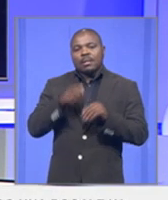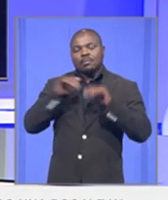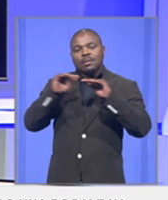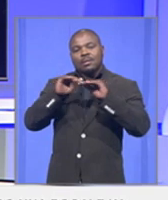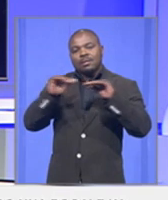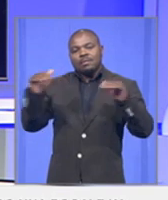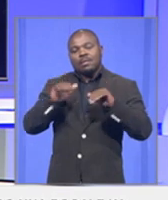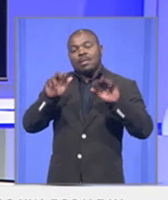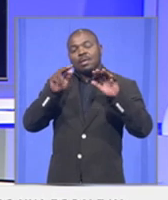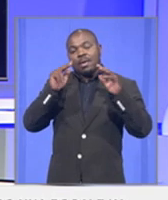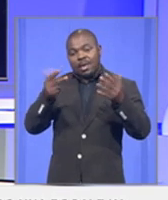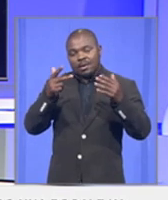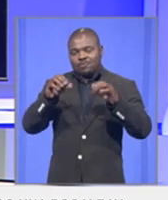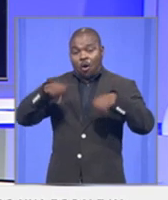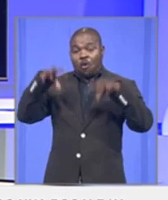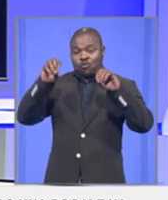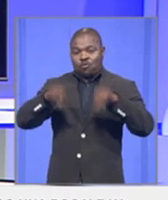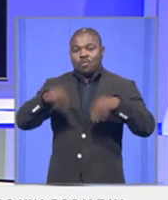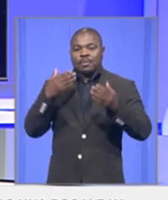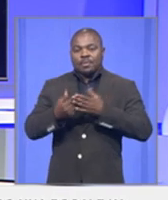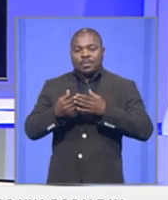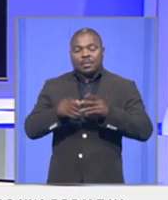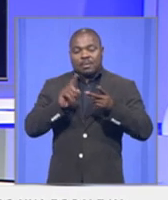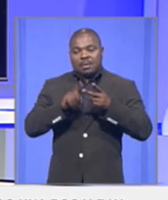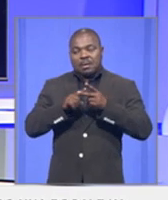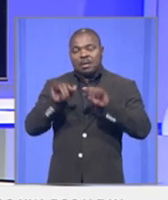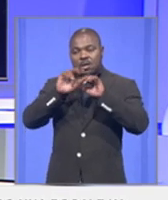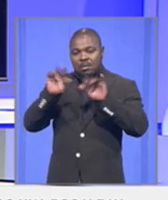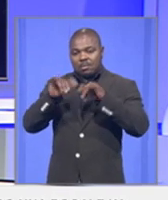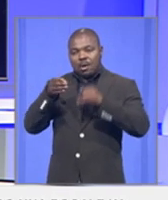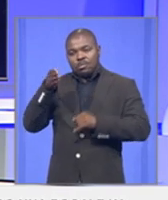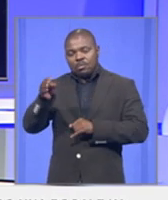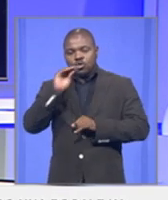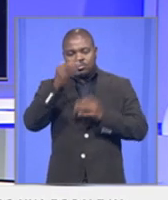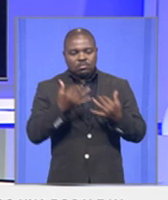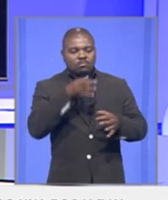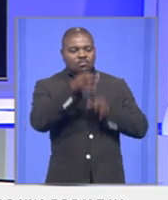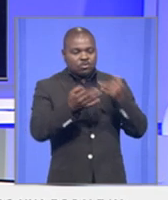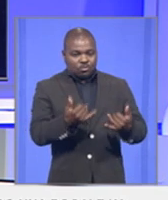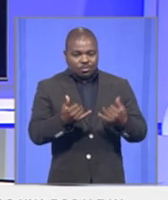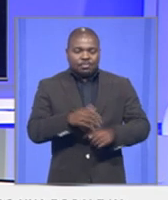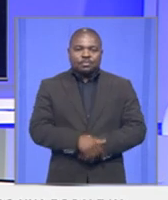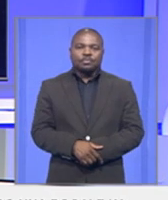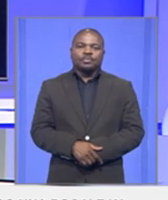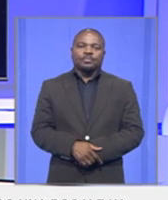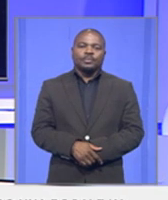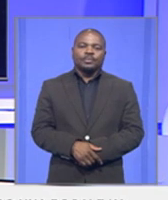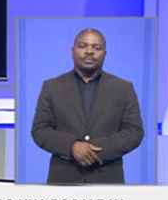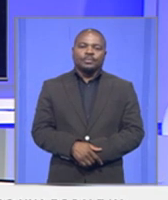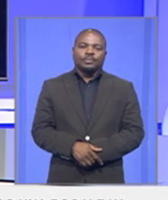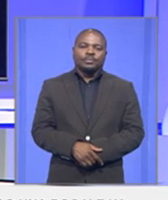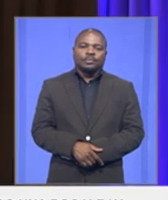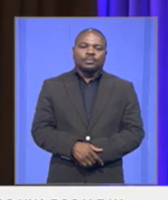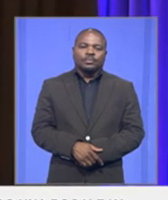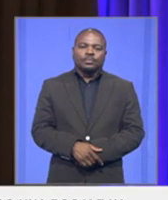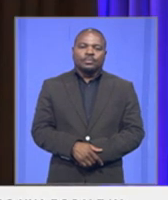la kgaogo ya tlamelo ya motlakase. Eskom e bile se kwa kopanong le babegadikgang mosong ono.